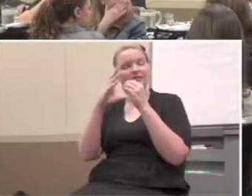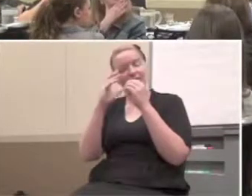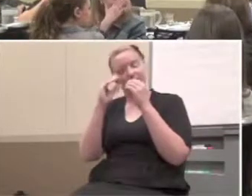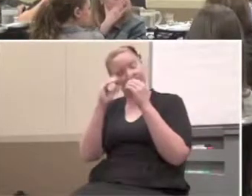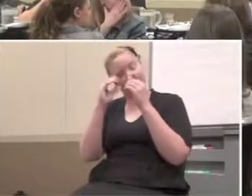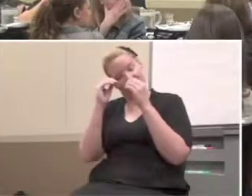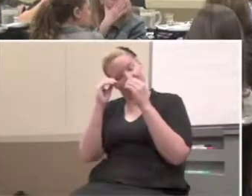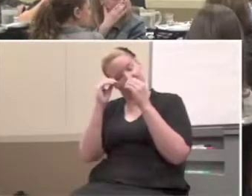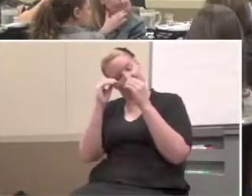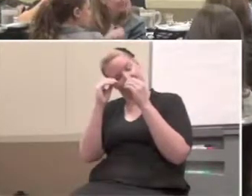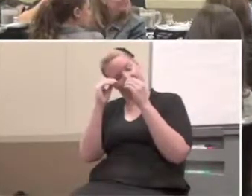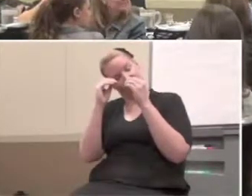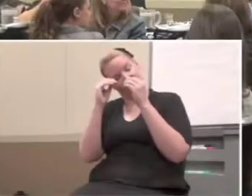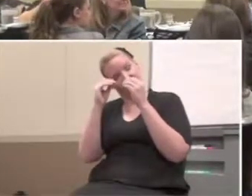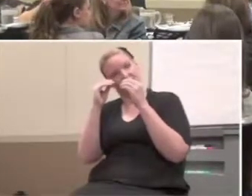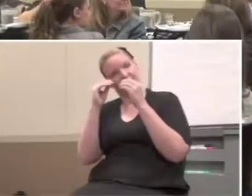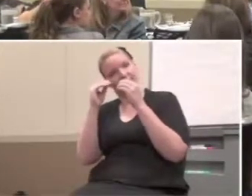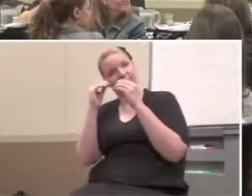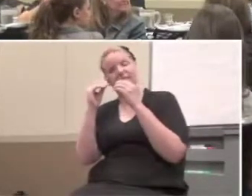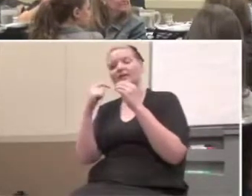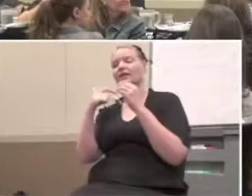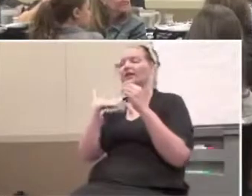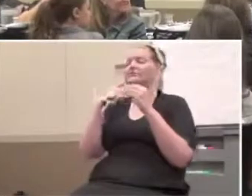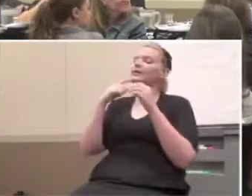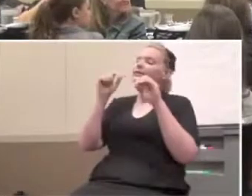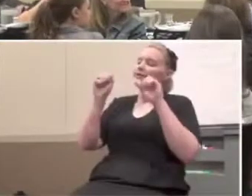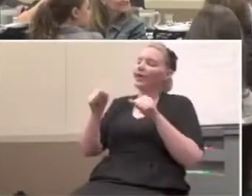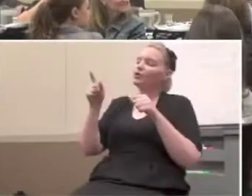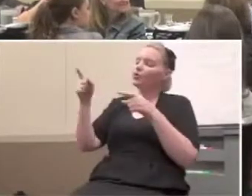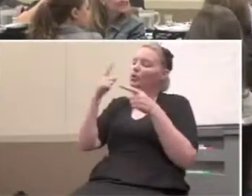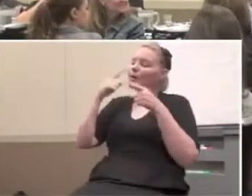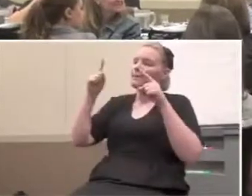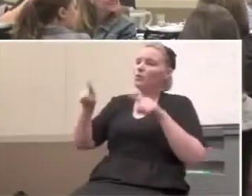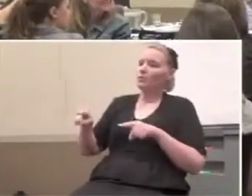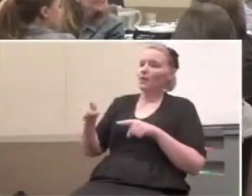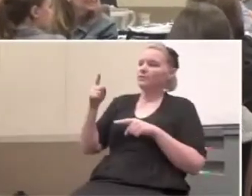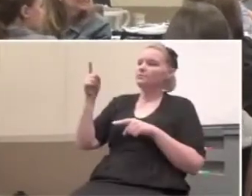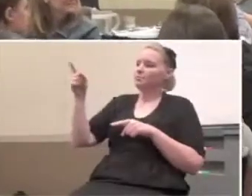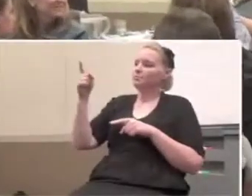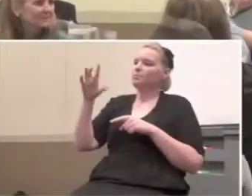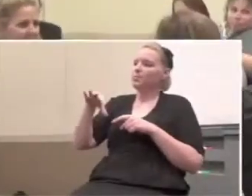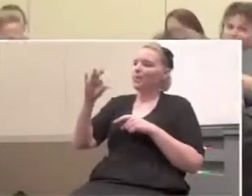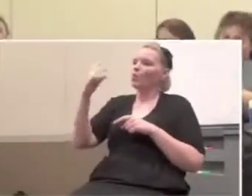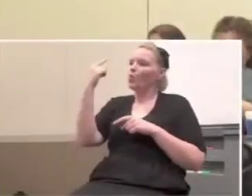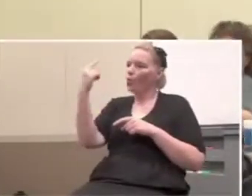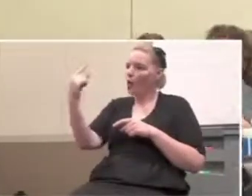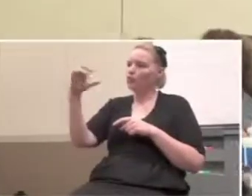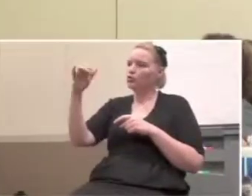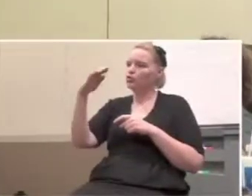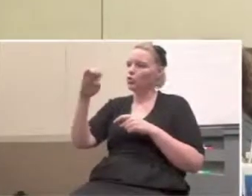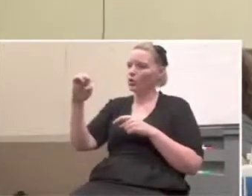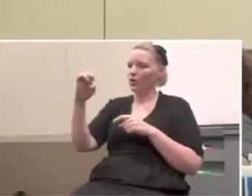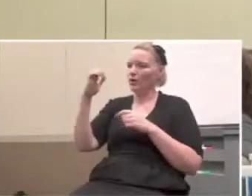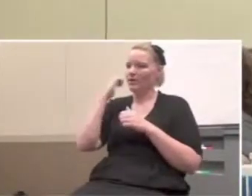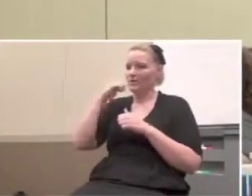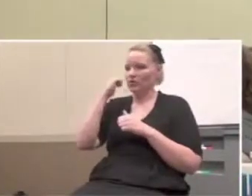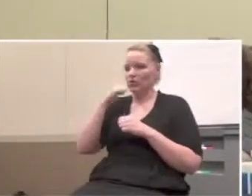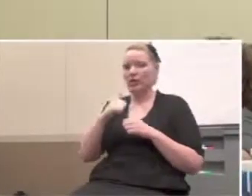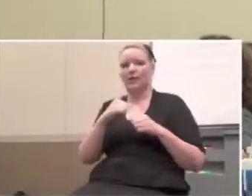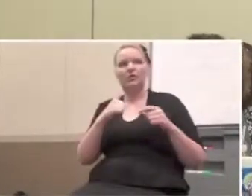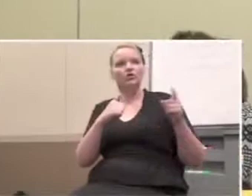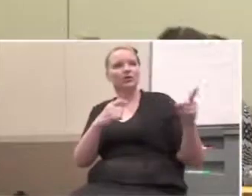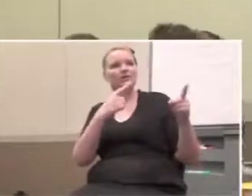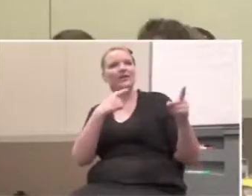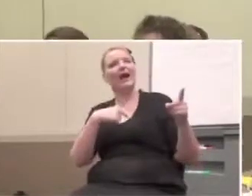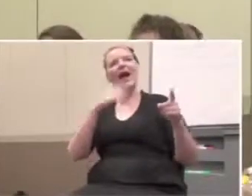I asked, could you compromise by picking one chore that you could commit to every day? And I said, I would love to do the dishes,